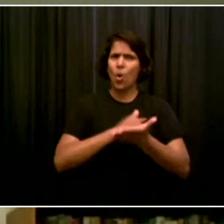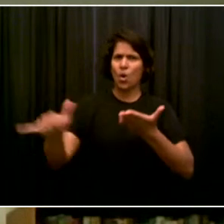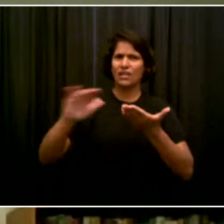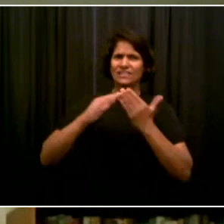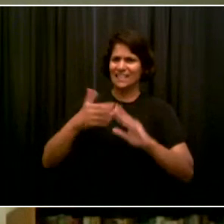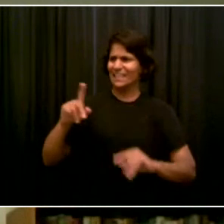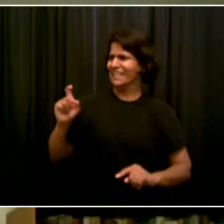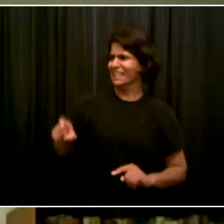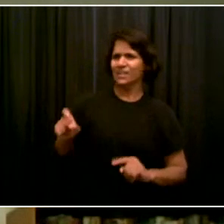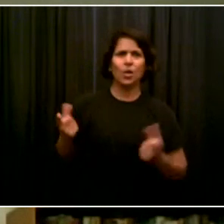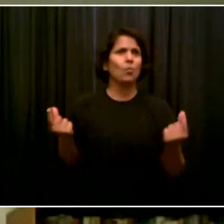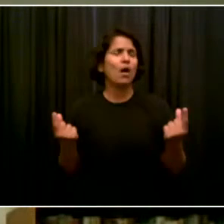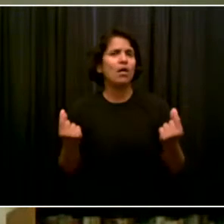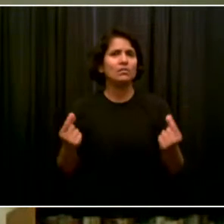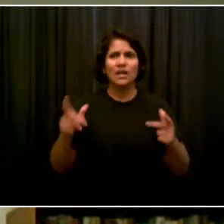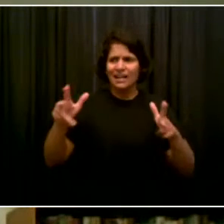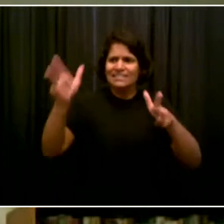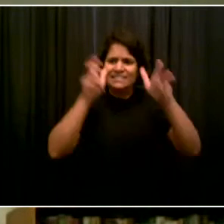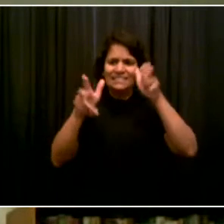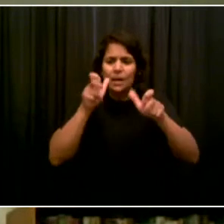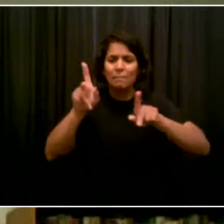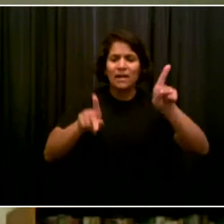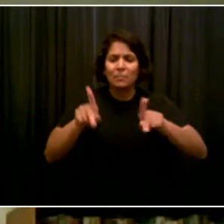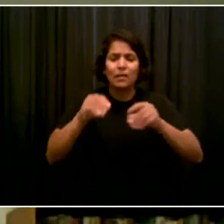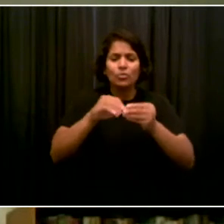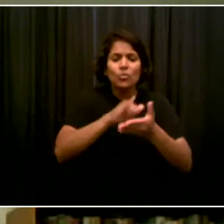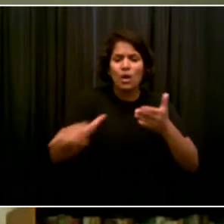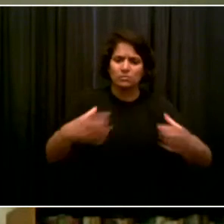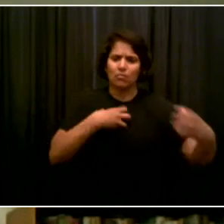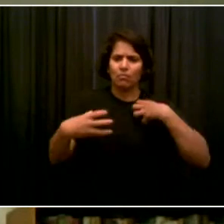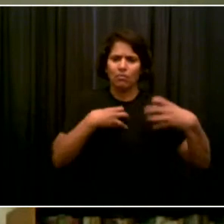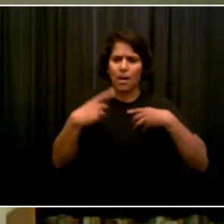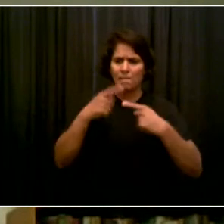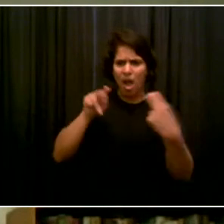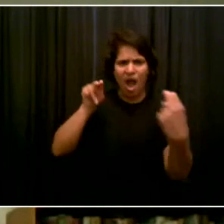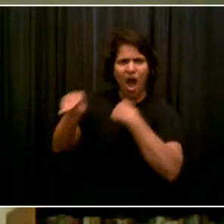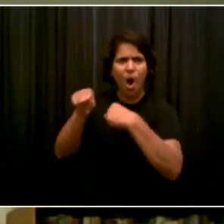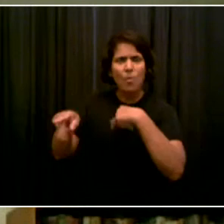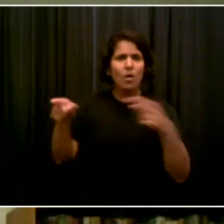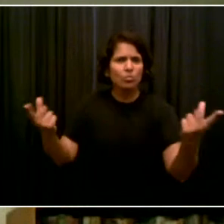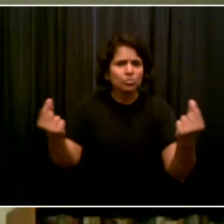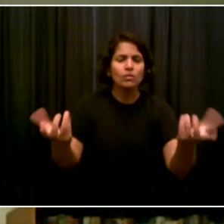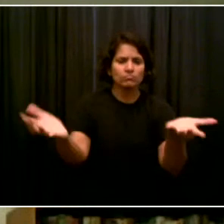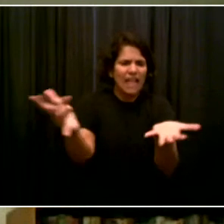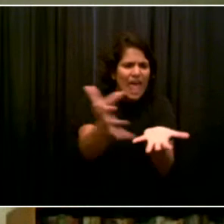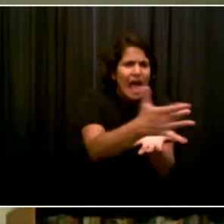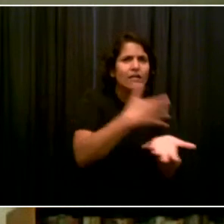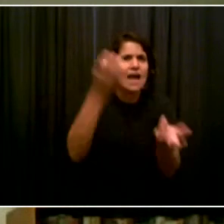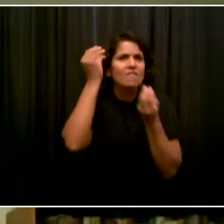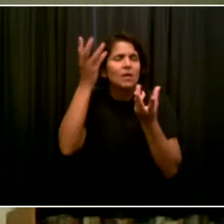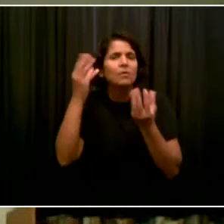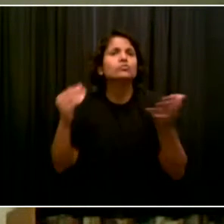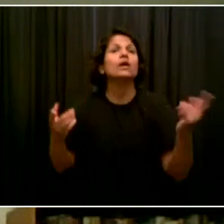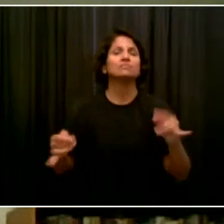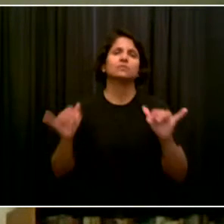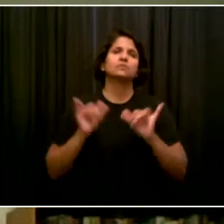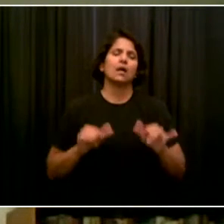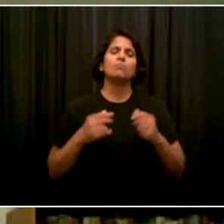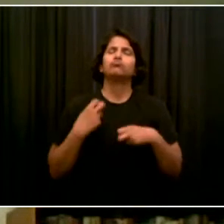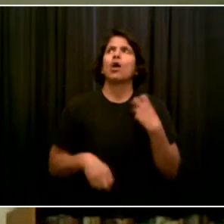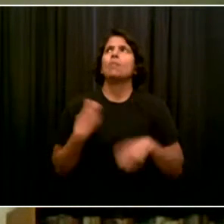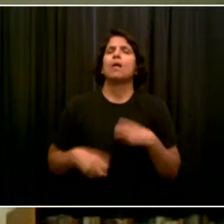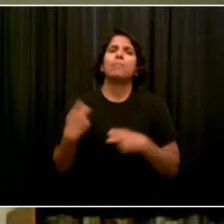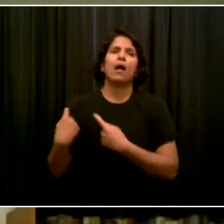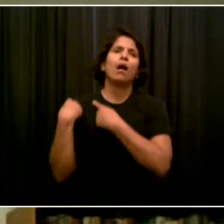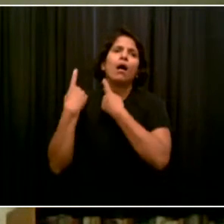dependent on older ways of managing transportation of goods and people around the metropolitan area,